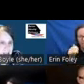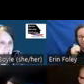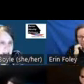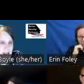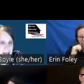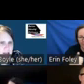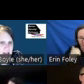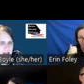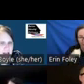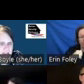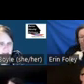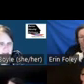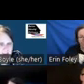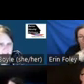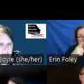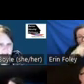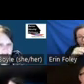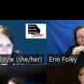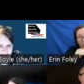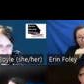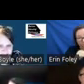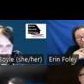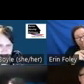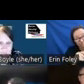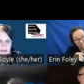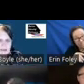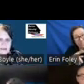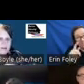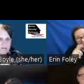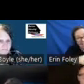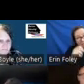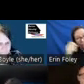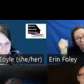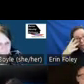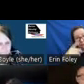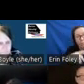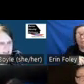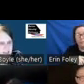And an activity of daily living is